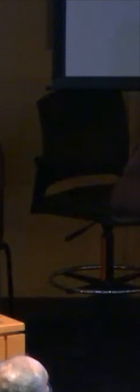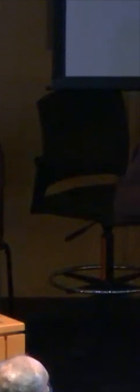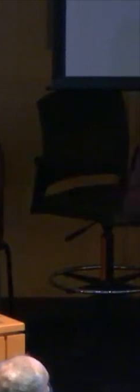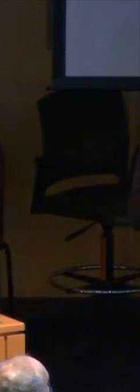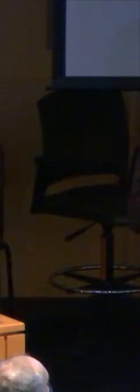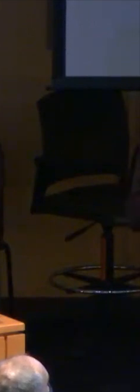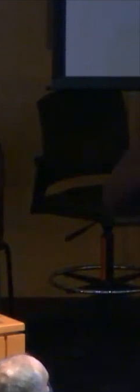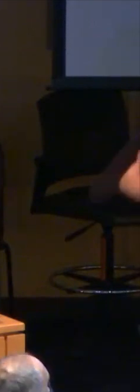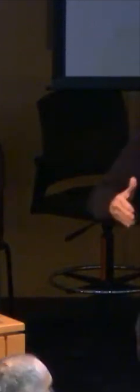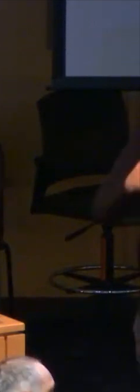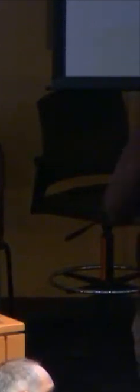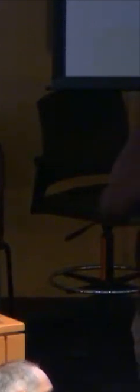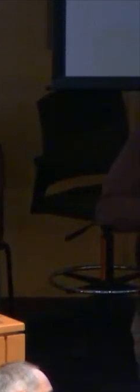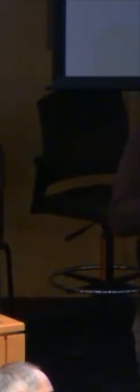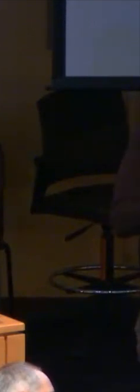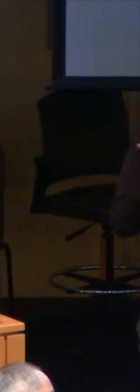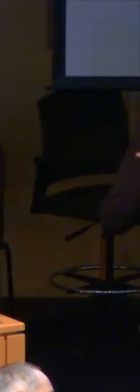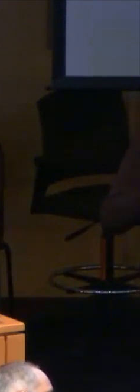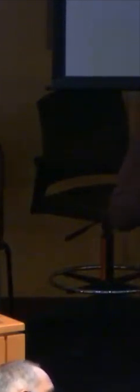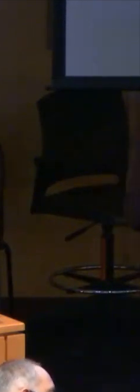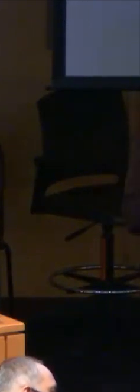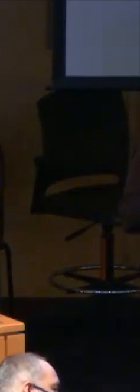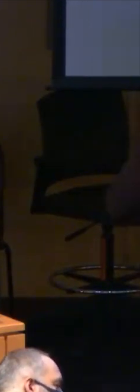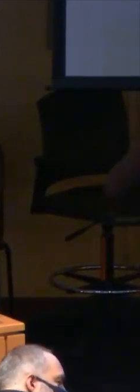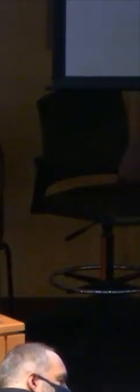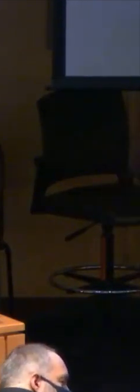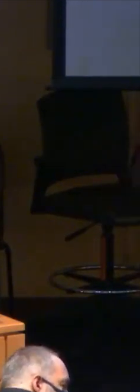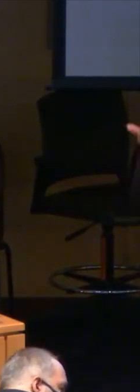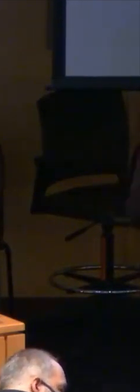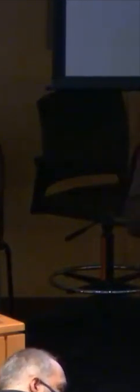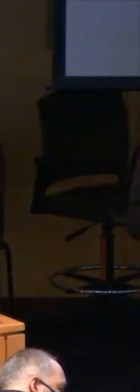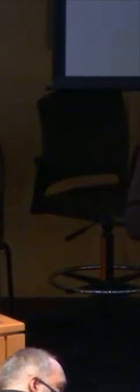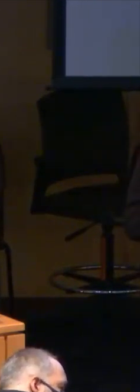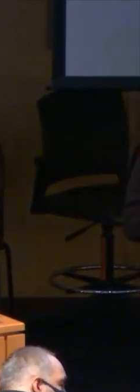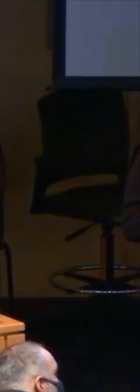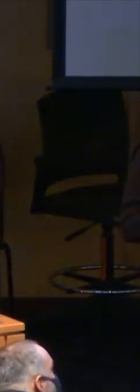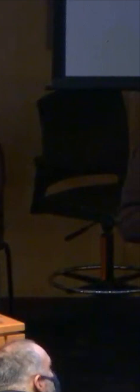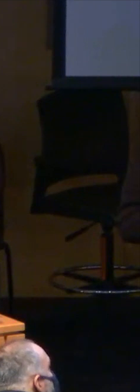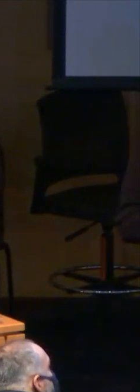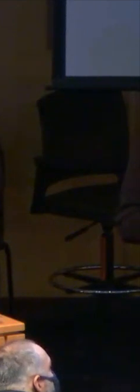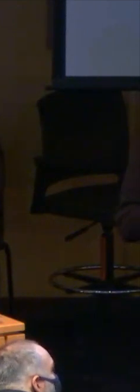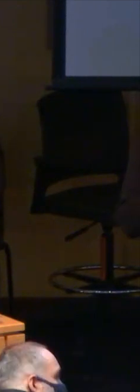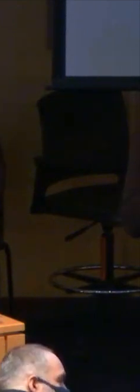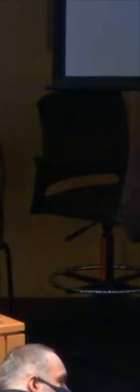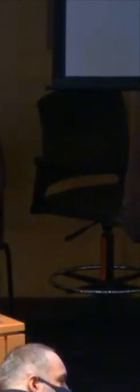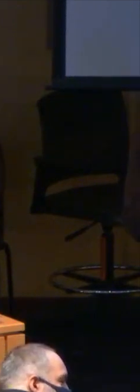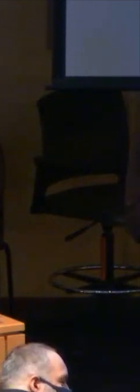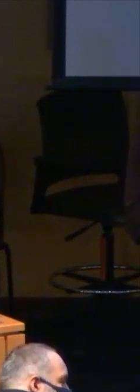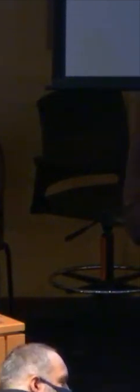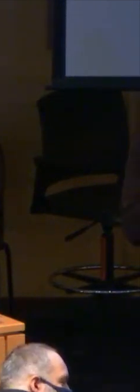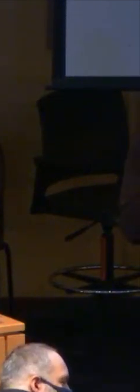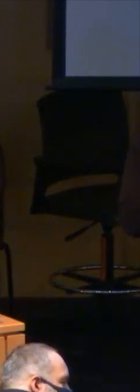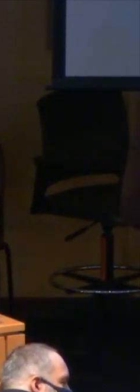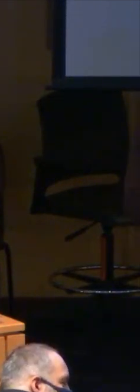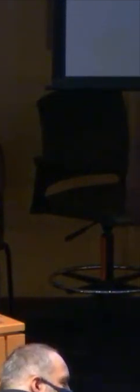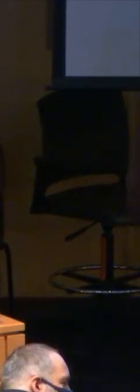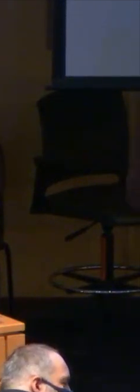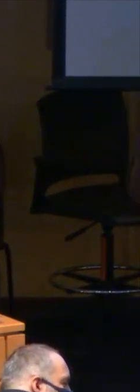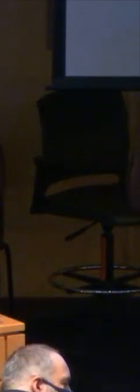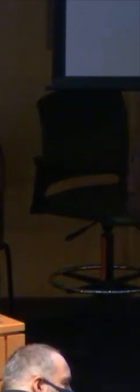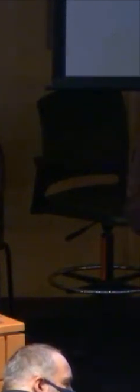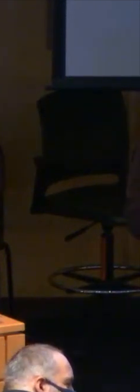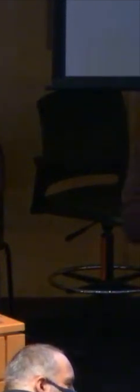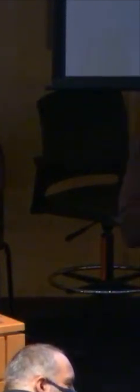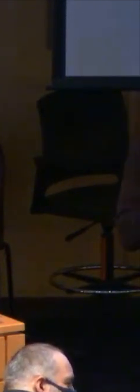the answer. The hope is that a more coupled, so the wiring between the climate models